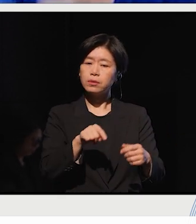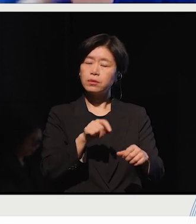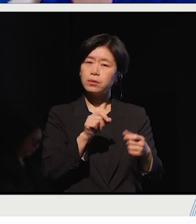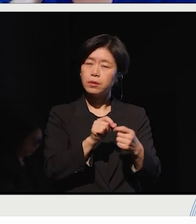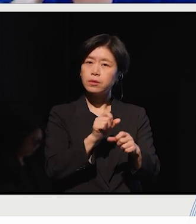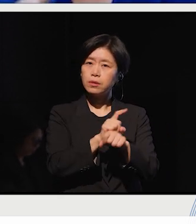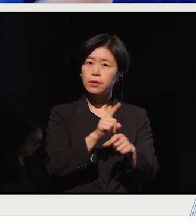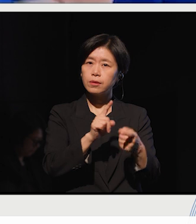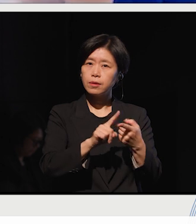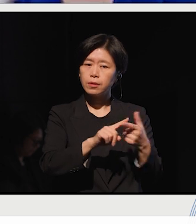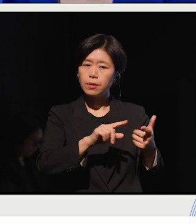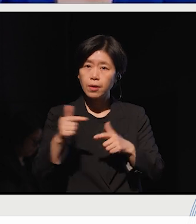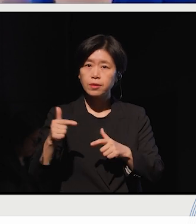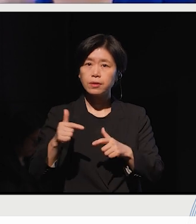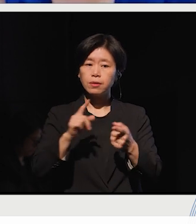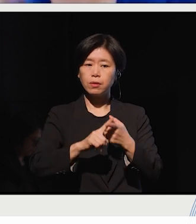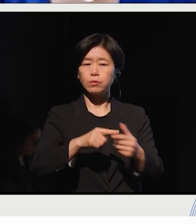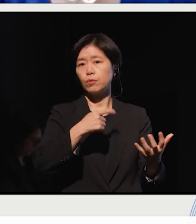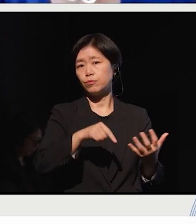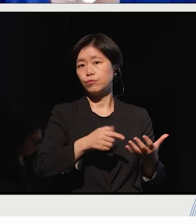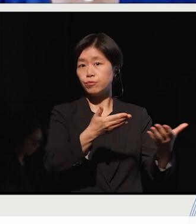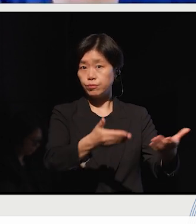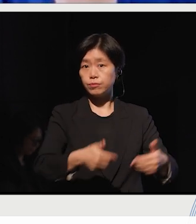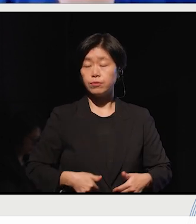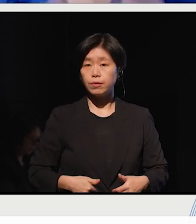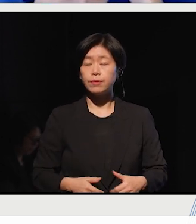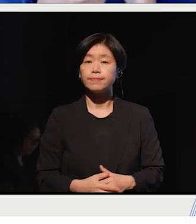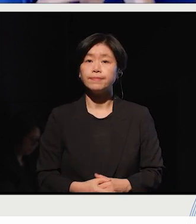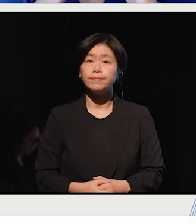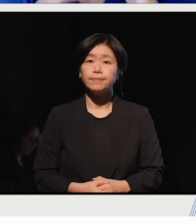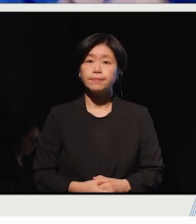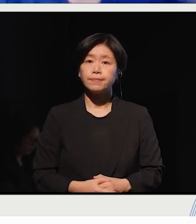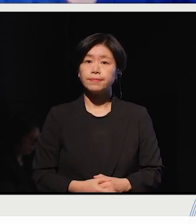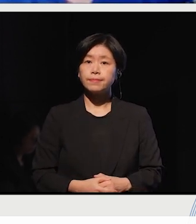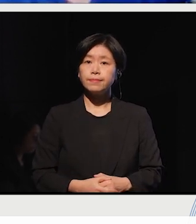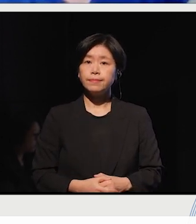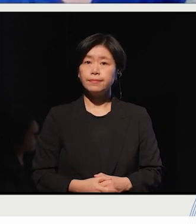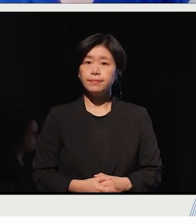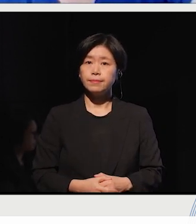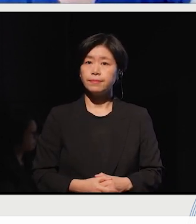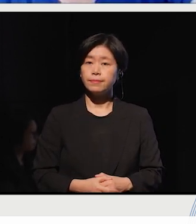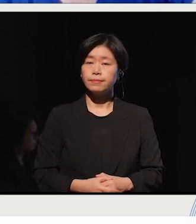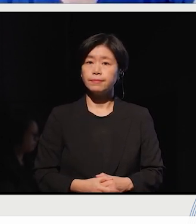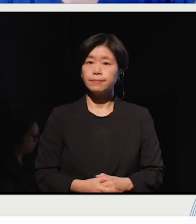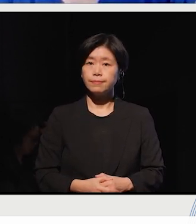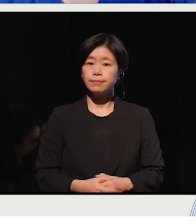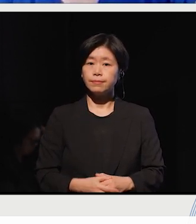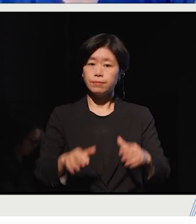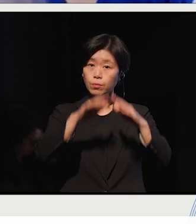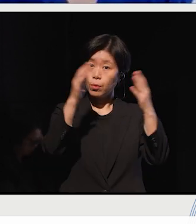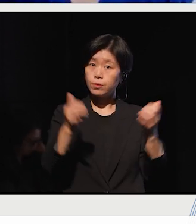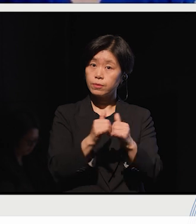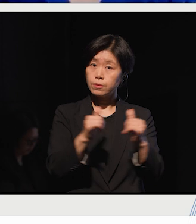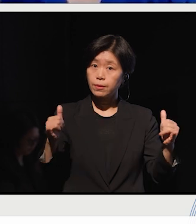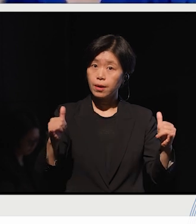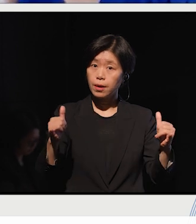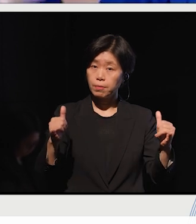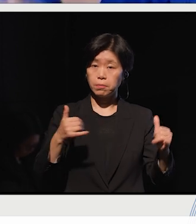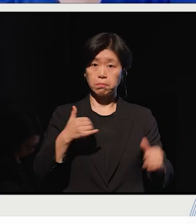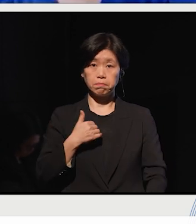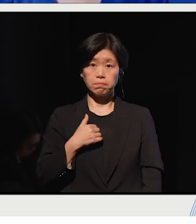practices. You want to train everyone. I mean, from top leadership